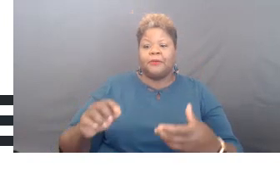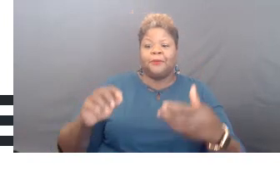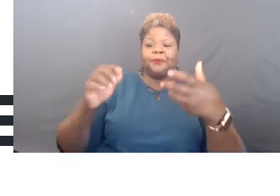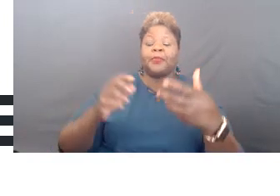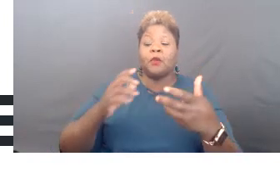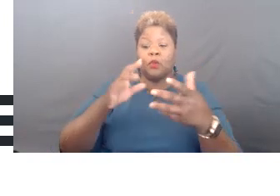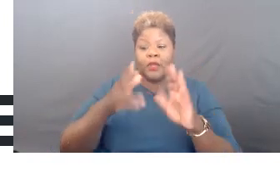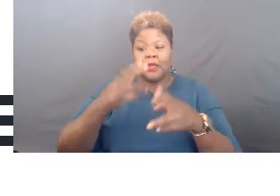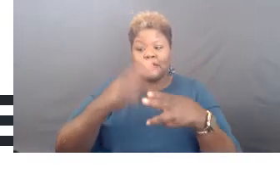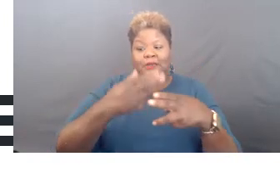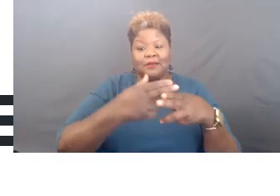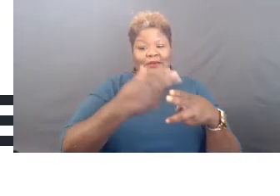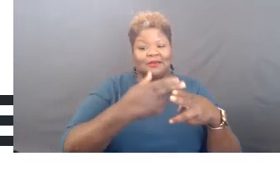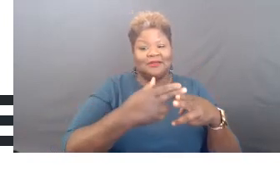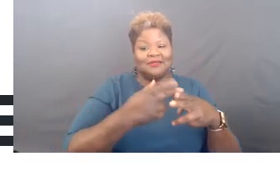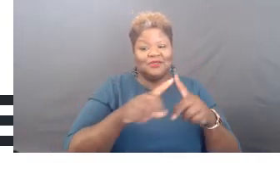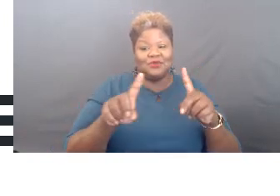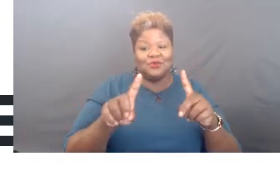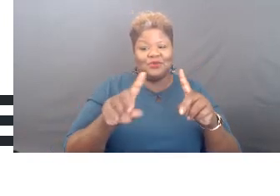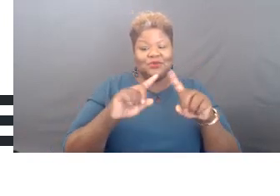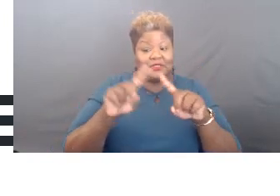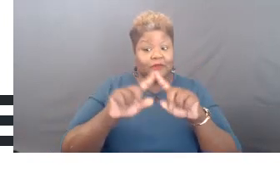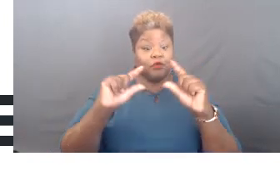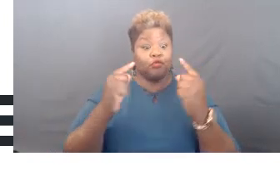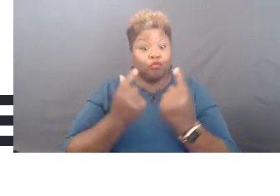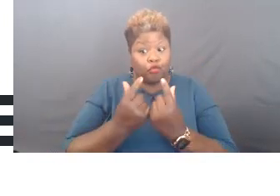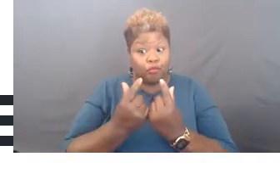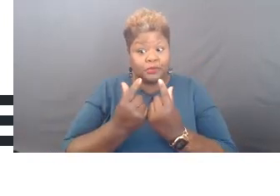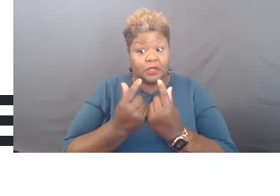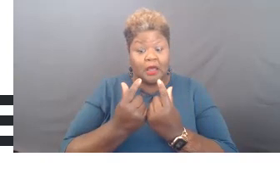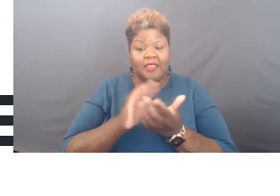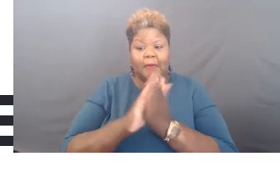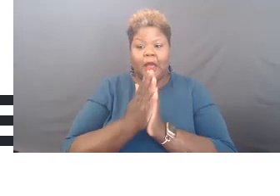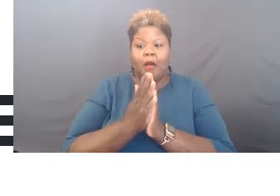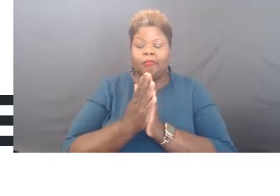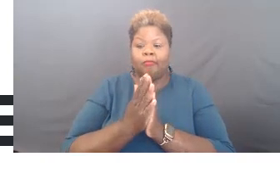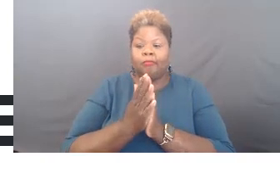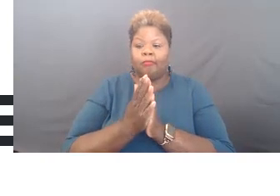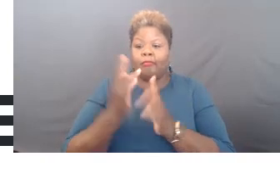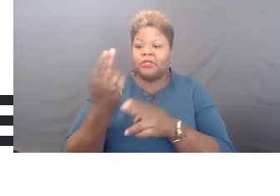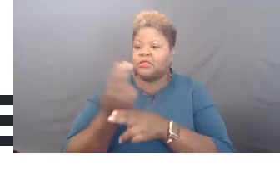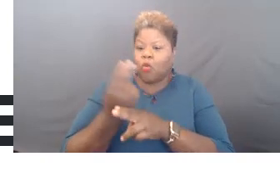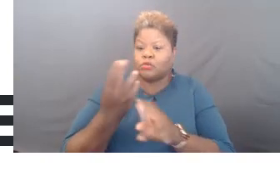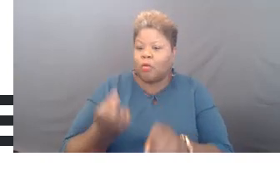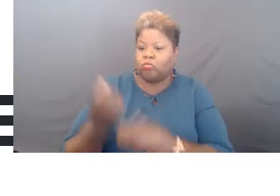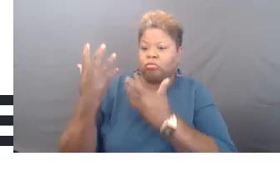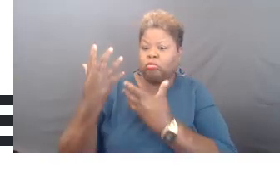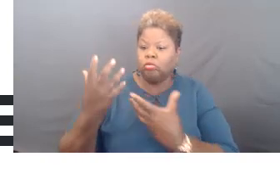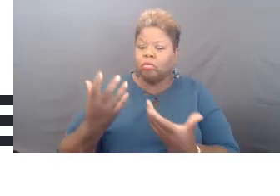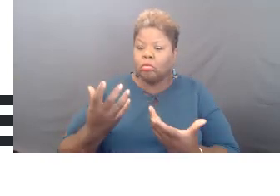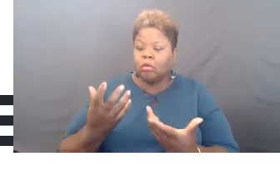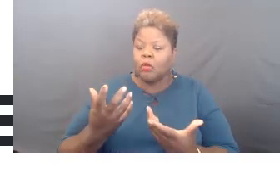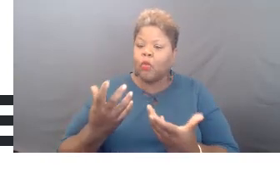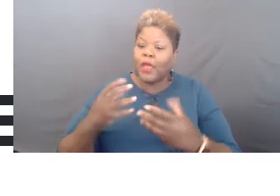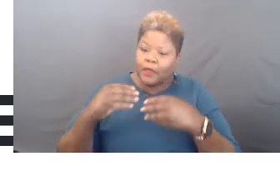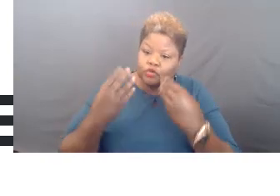what happens is we make them disposable. We make them disposable because we treat disabled people